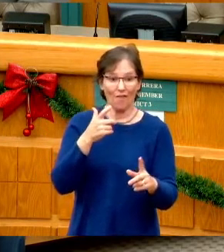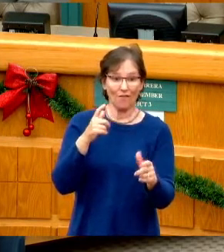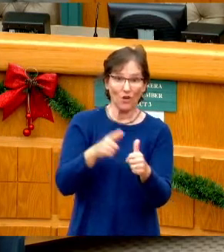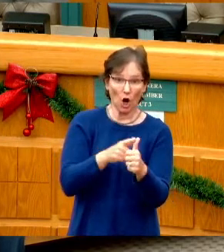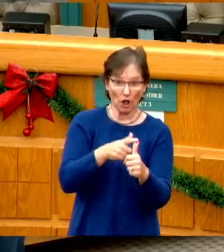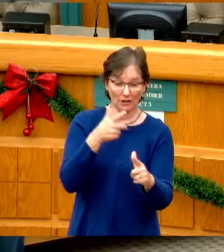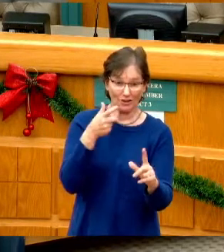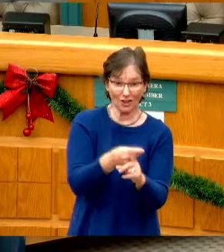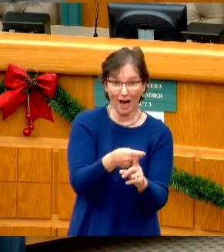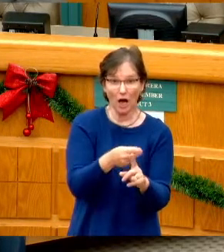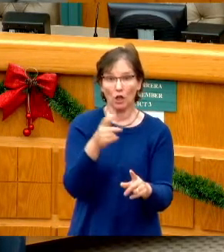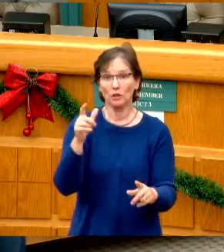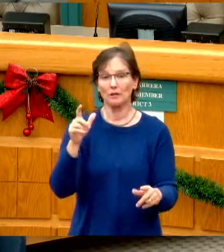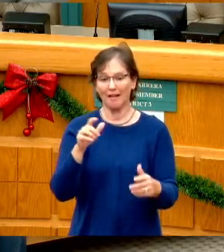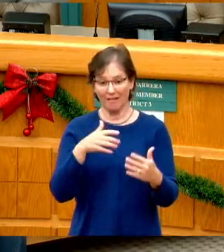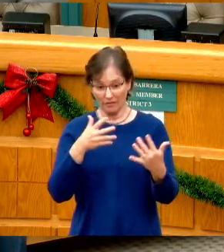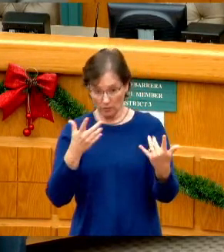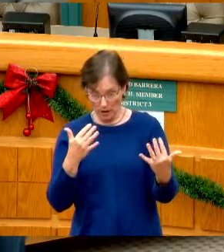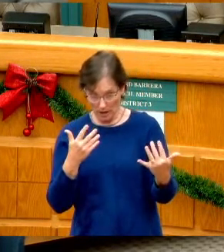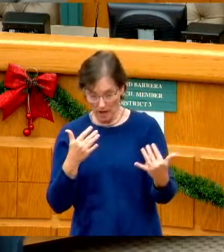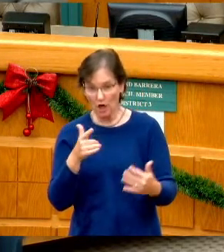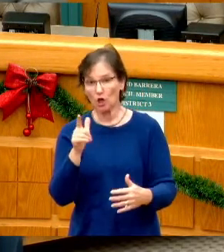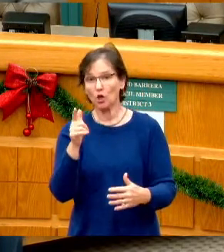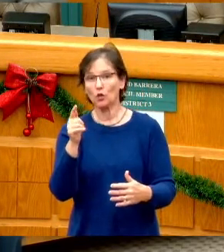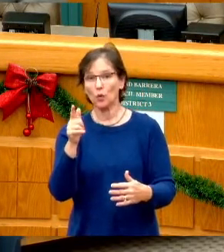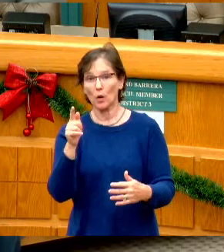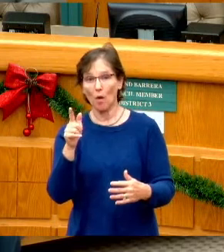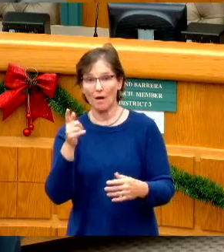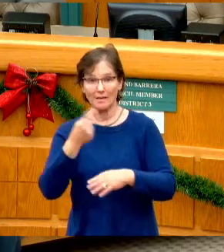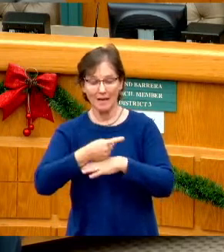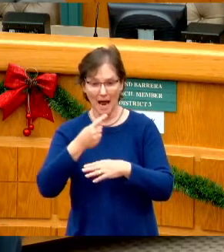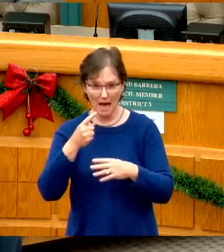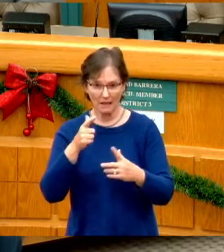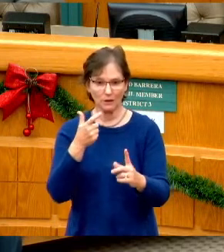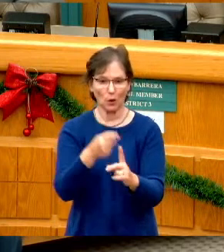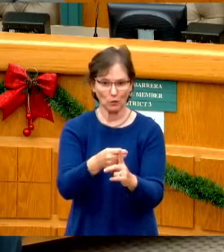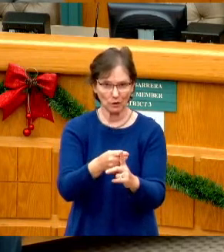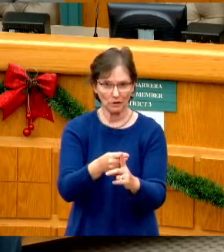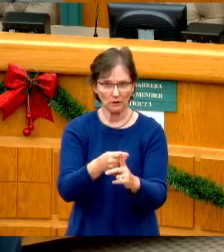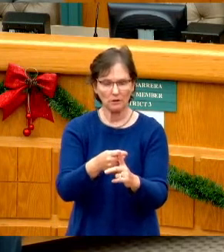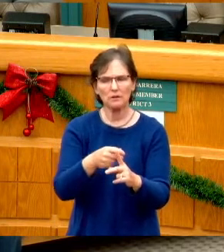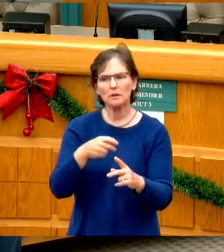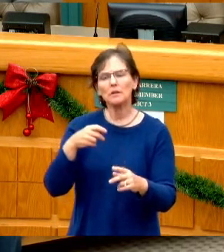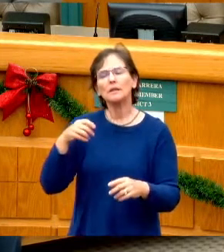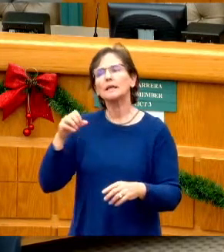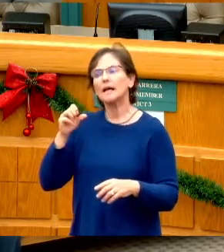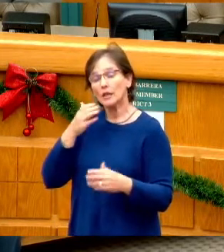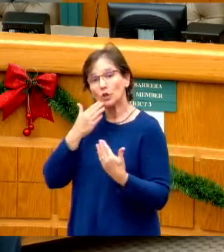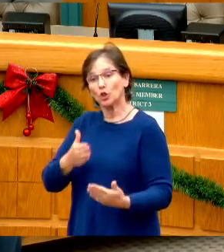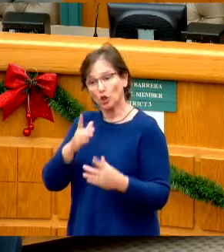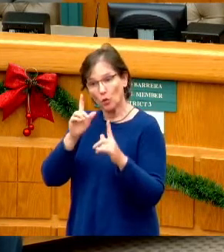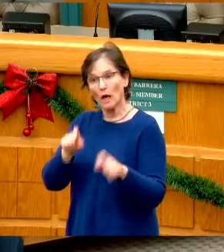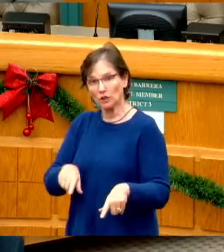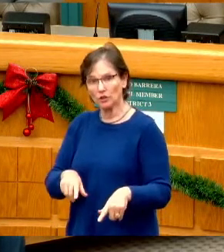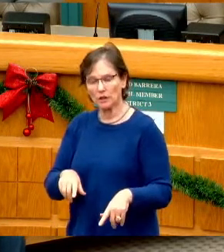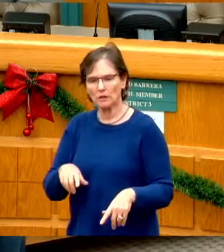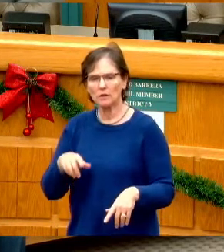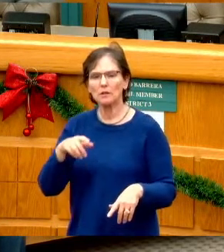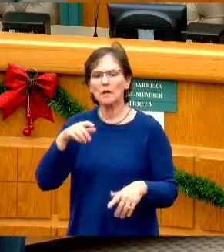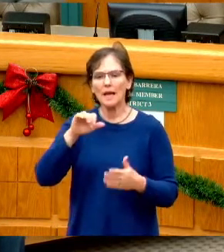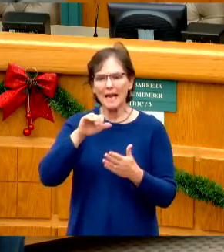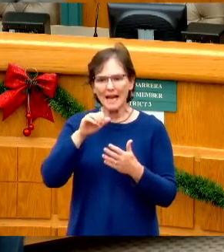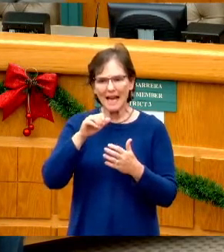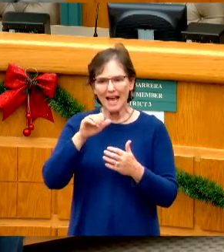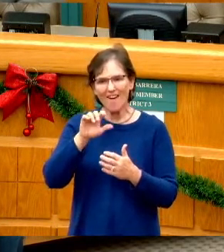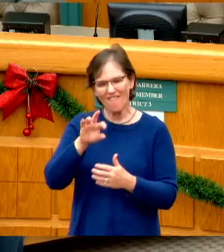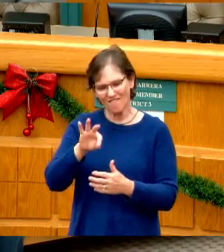there be enough vaccine for the second dose? Since for Pfizer, you have to have 2 doses to be considered vaccinated, and they're 21 days apart. And the